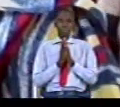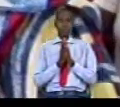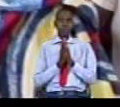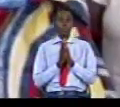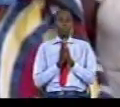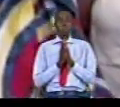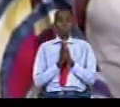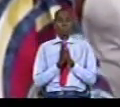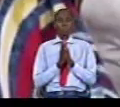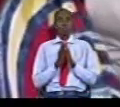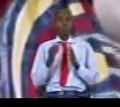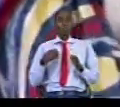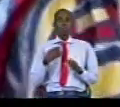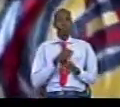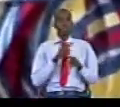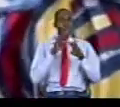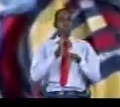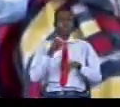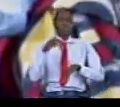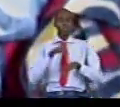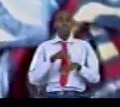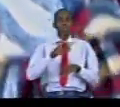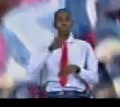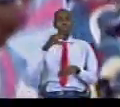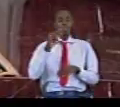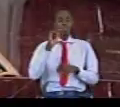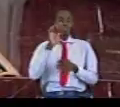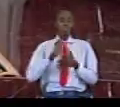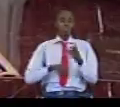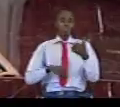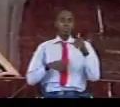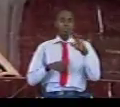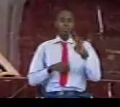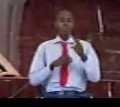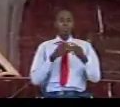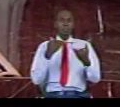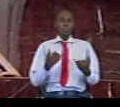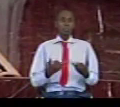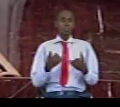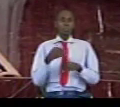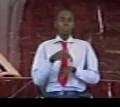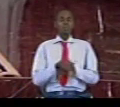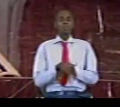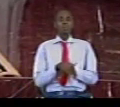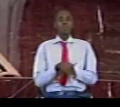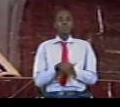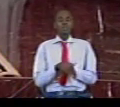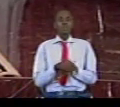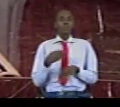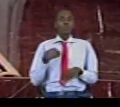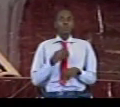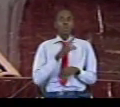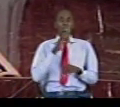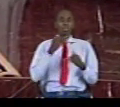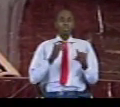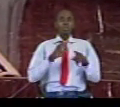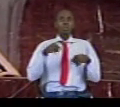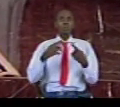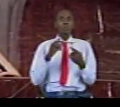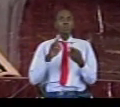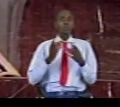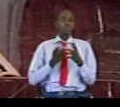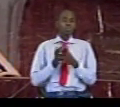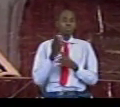Amen. We're looking at John chapter 17 tonight. We are now going over some verses that